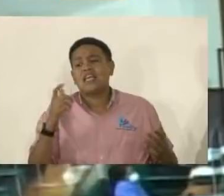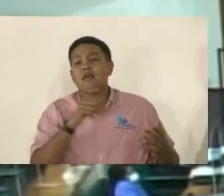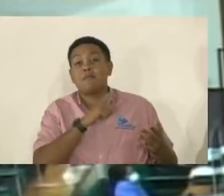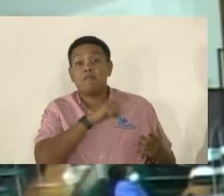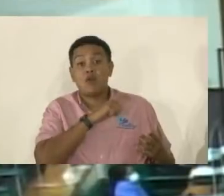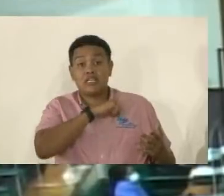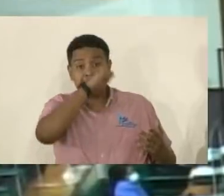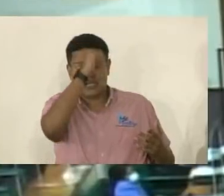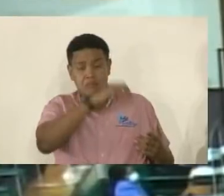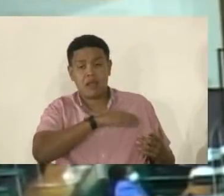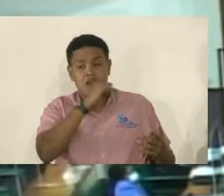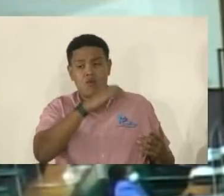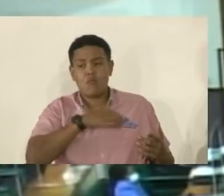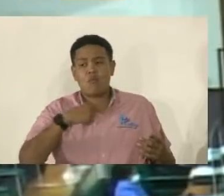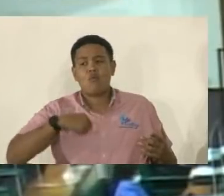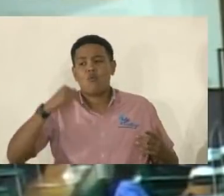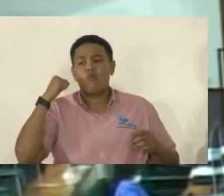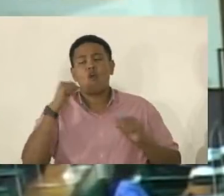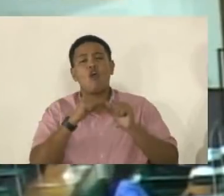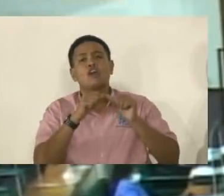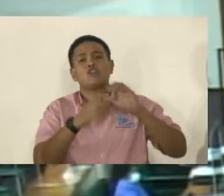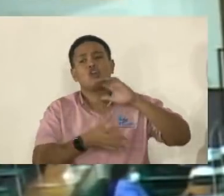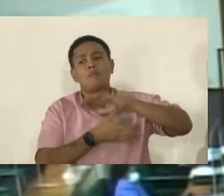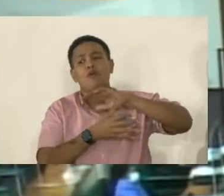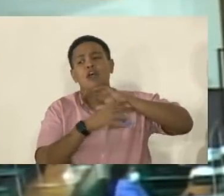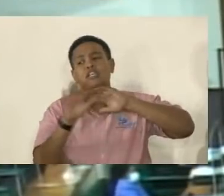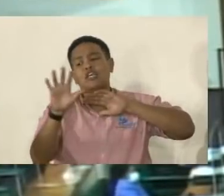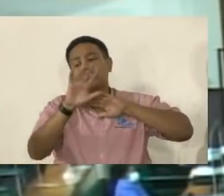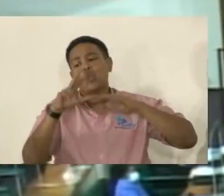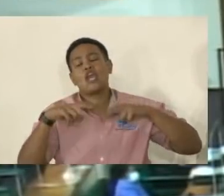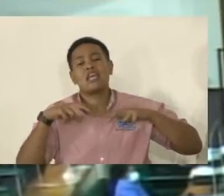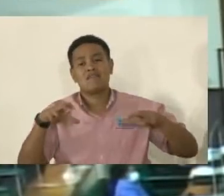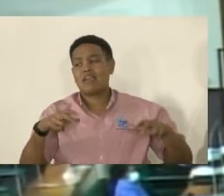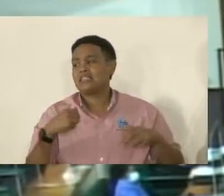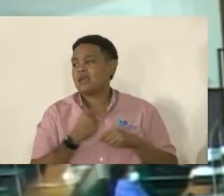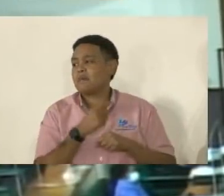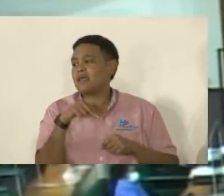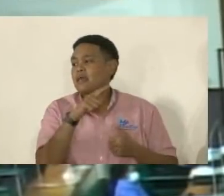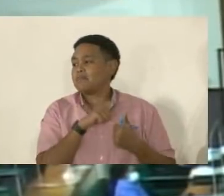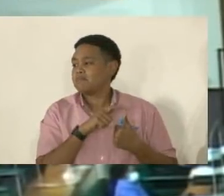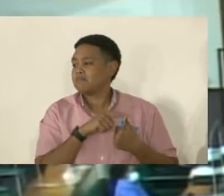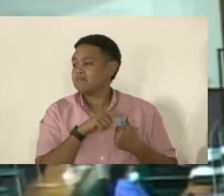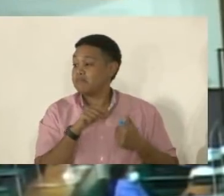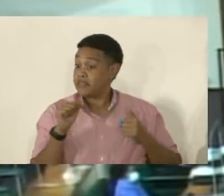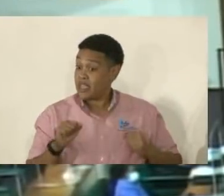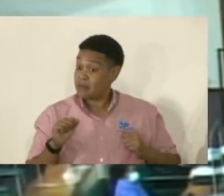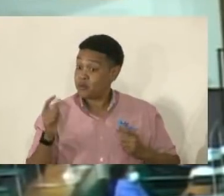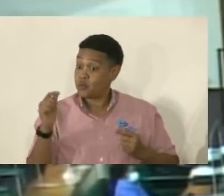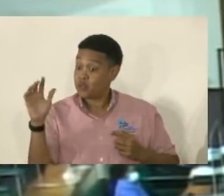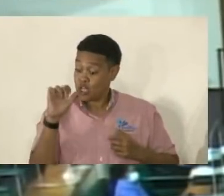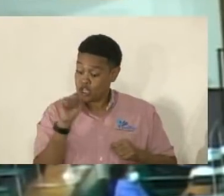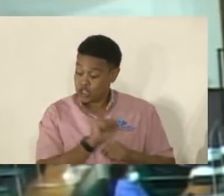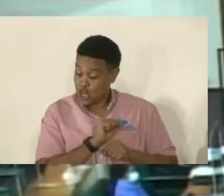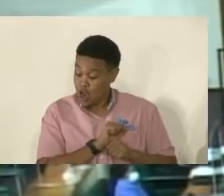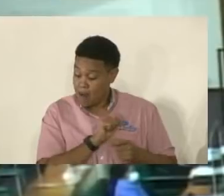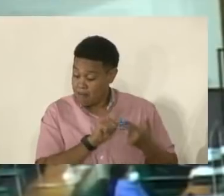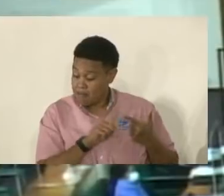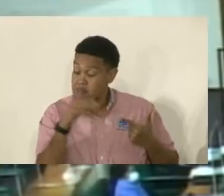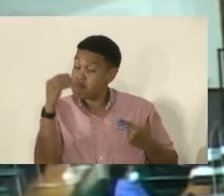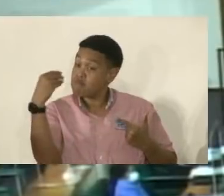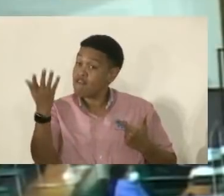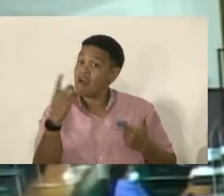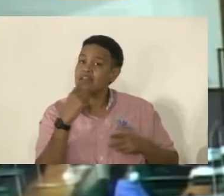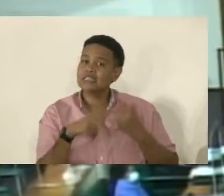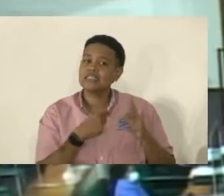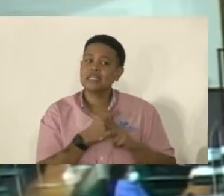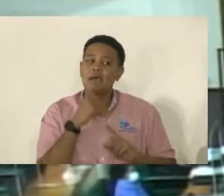women that we will not continue to prioritize the investment that makes them A, able to do their job, and B, provides a sort of